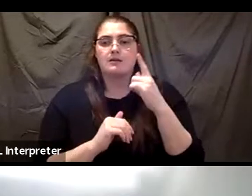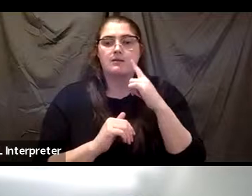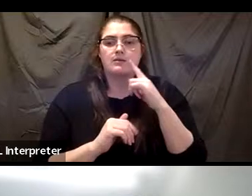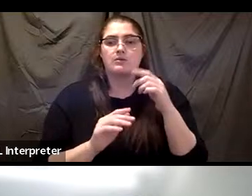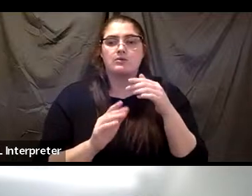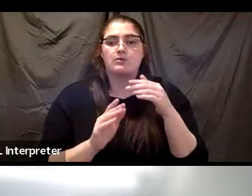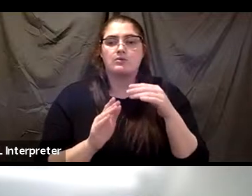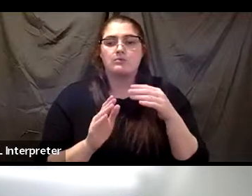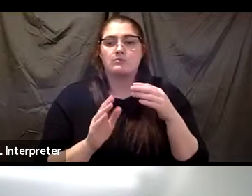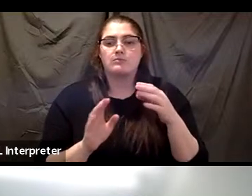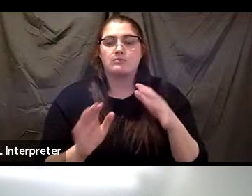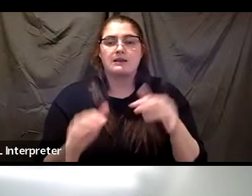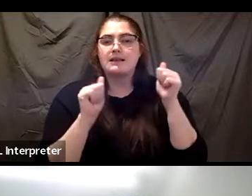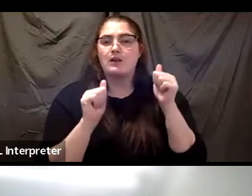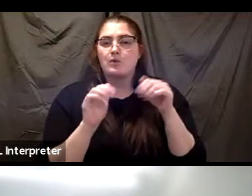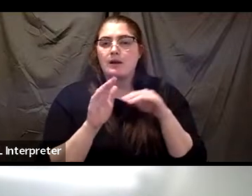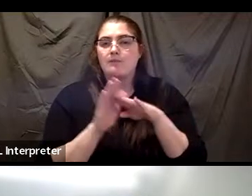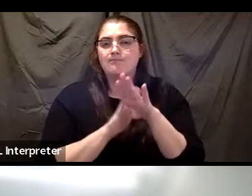the